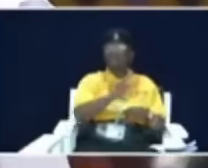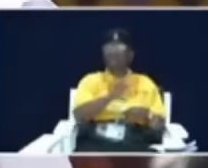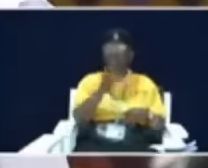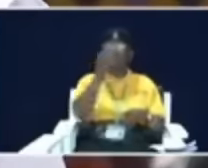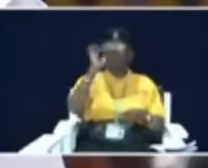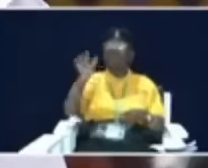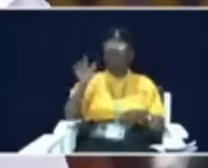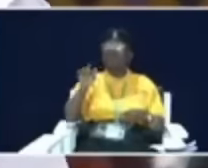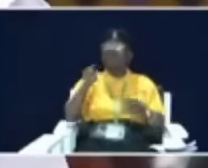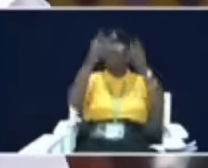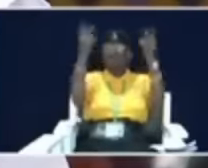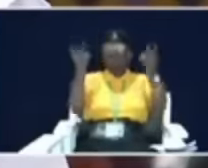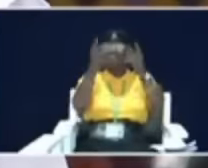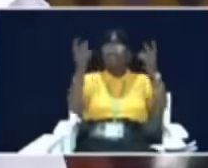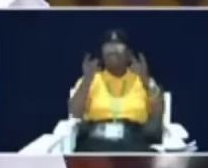useless.